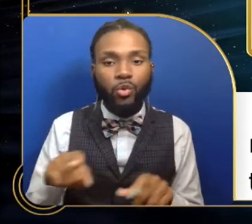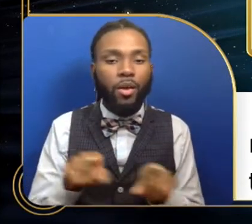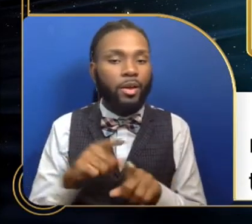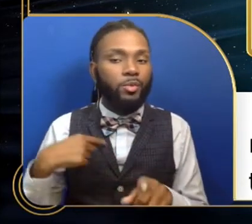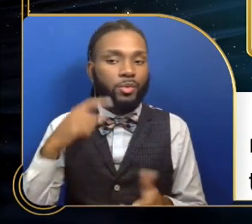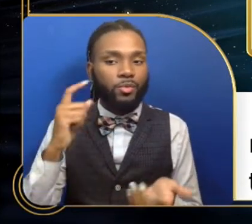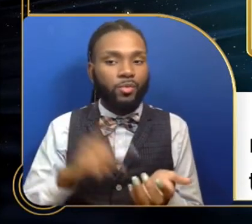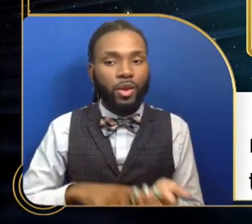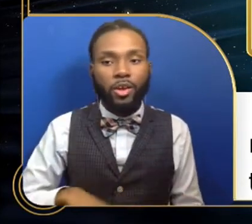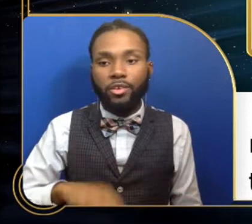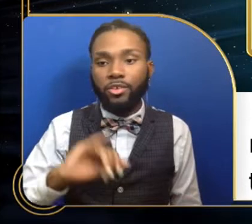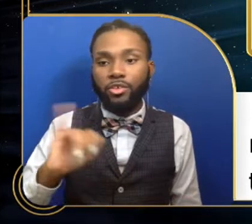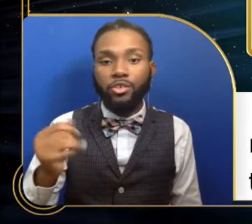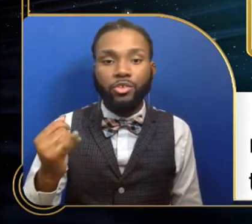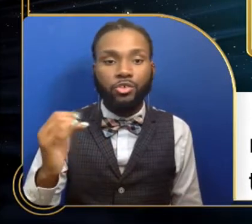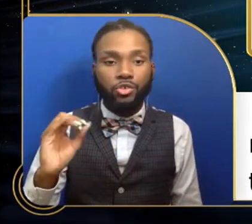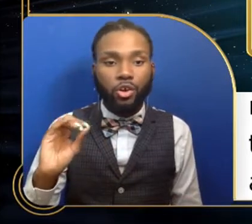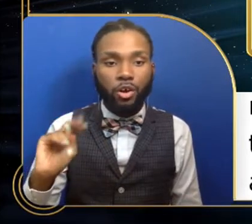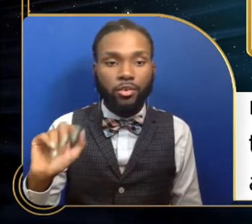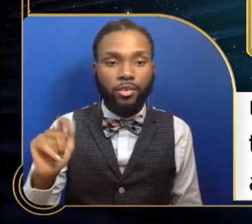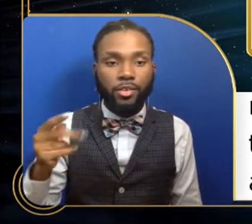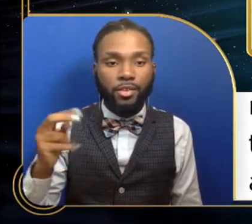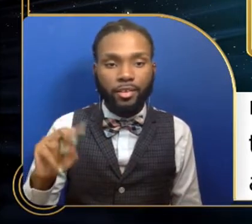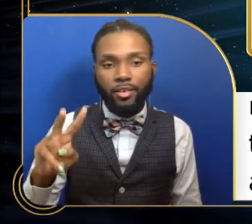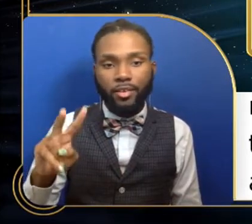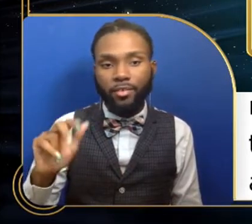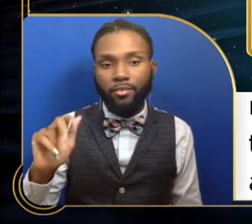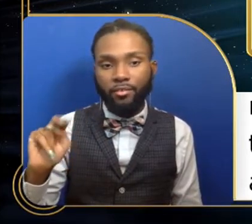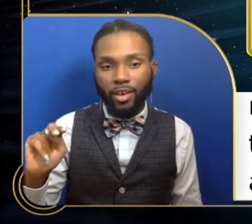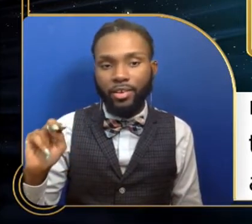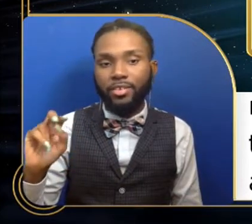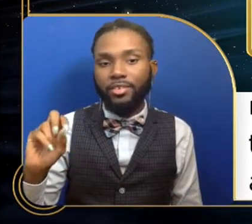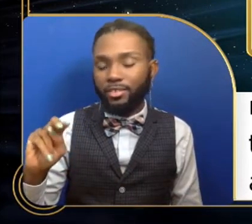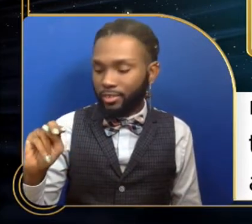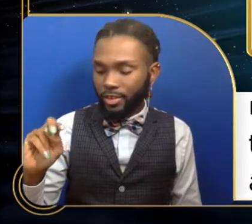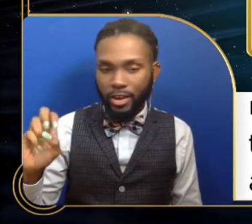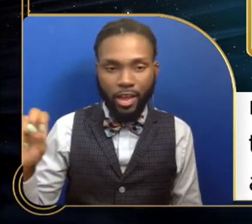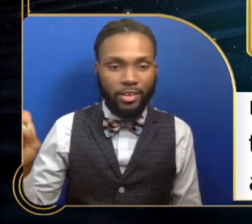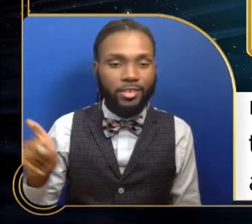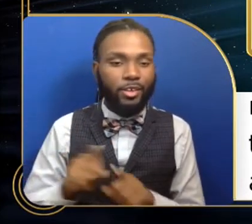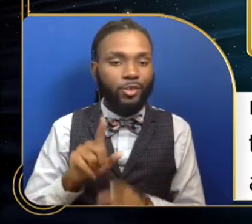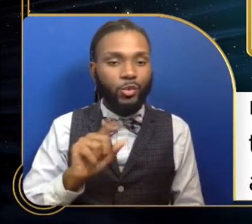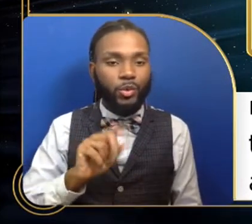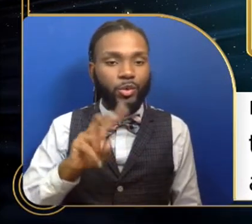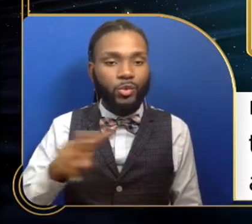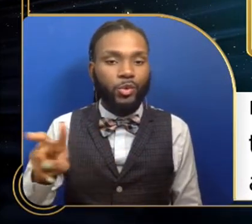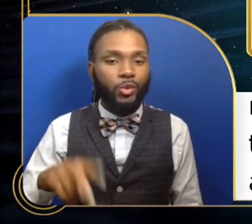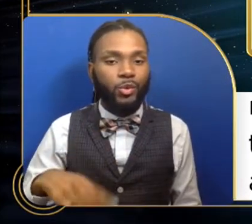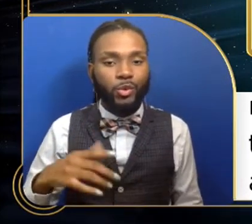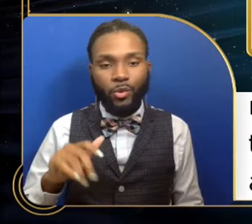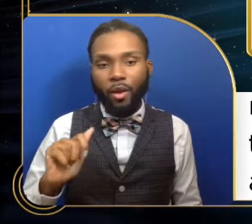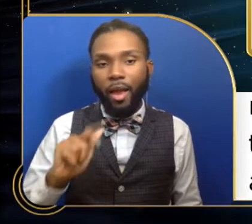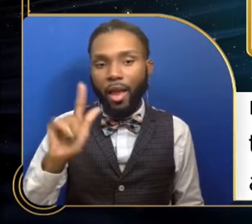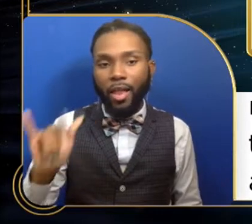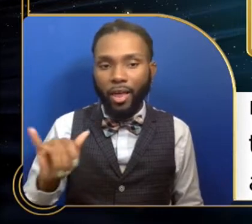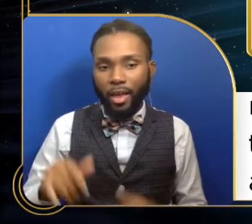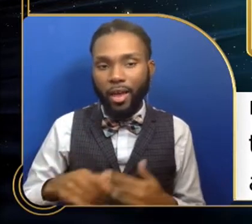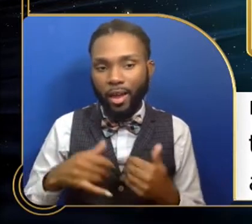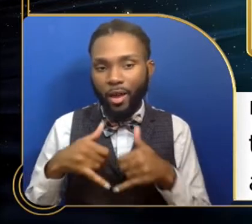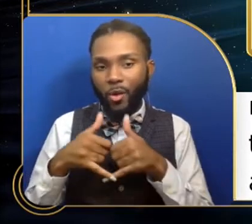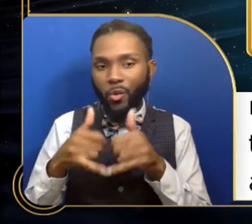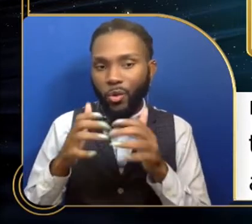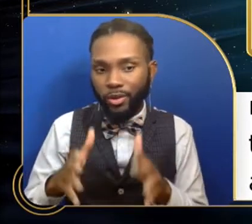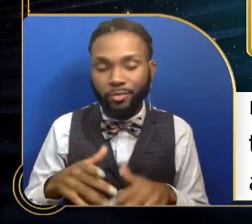Van Ness as your 2022 Ally Awardee. With strong allies like Jonathan,